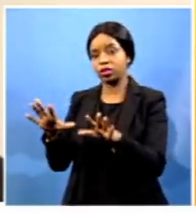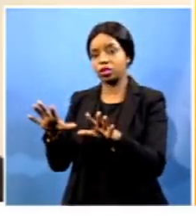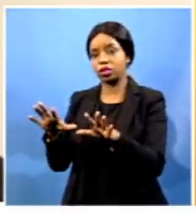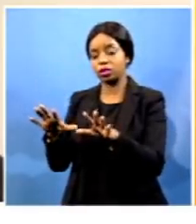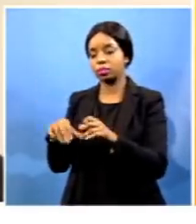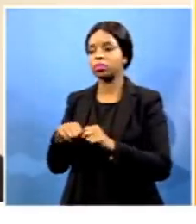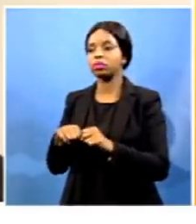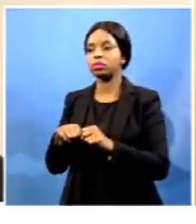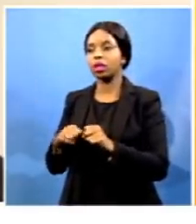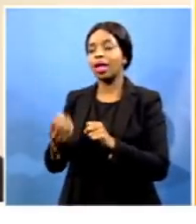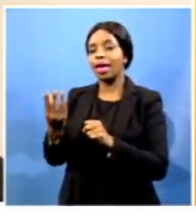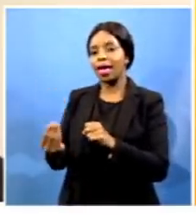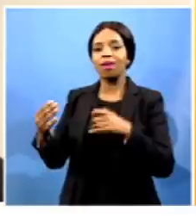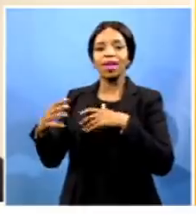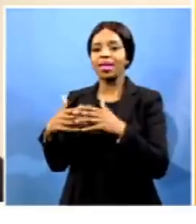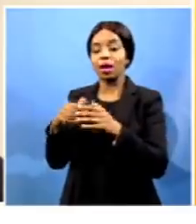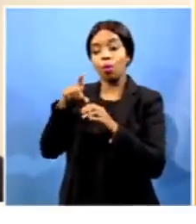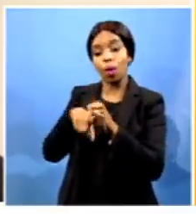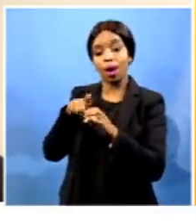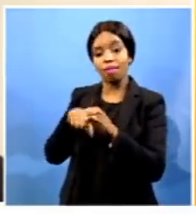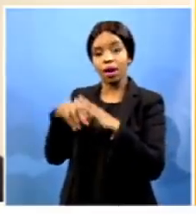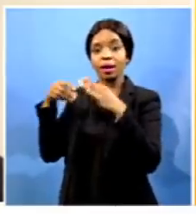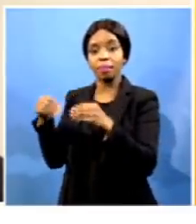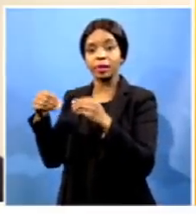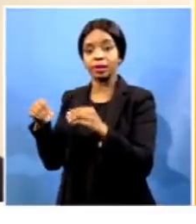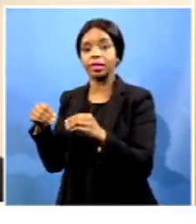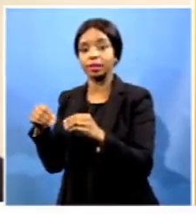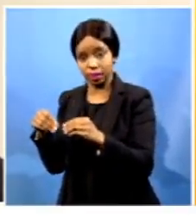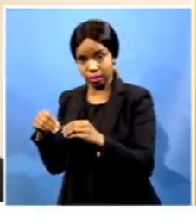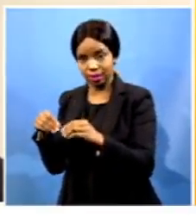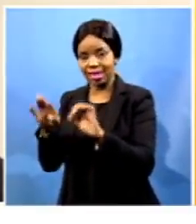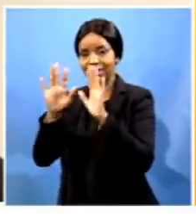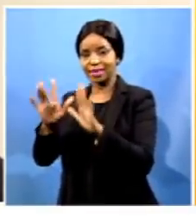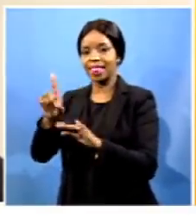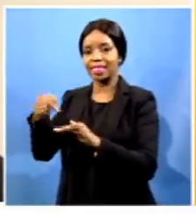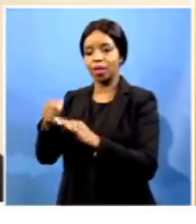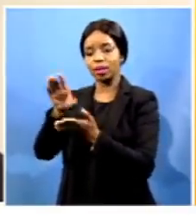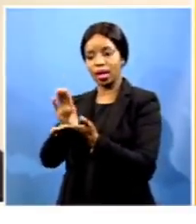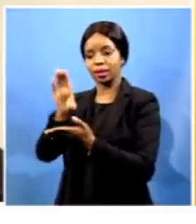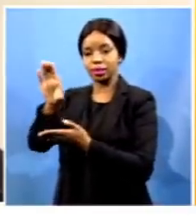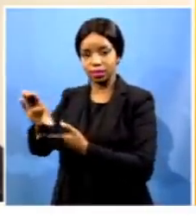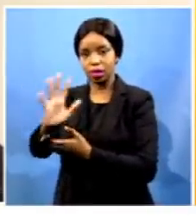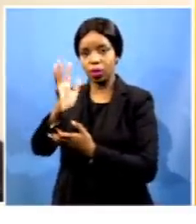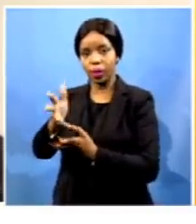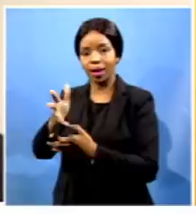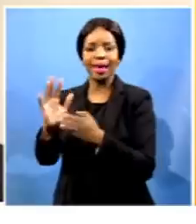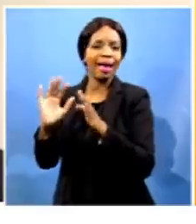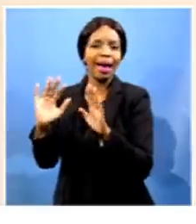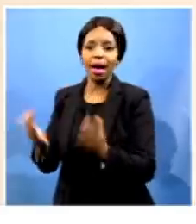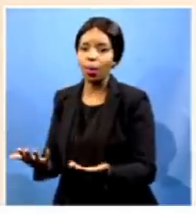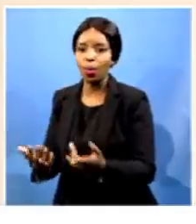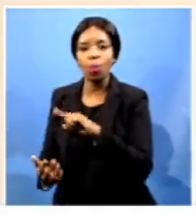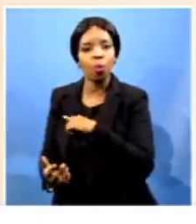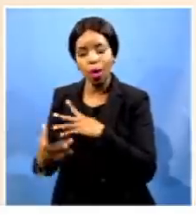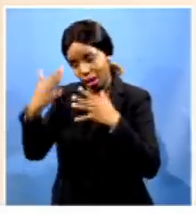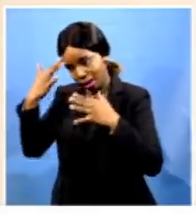Rand for every qualifying business. Why 10,000 Rand? How did that figure come about? Well, as I said,